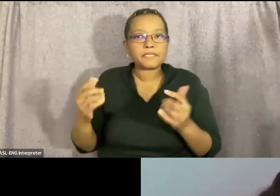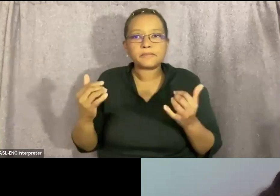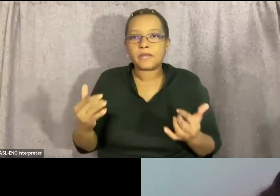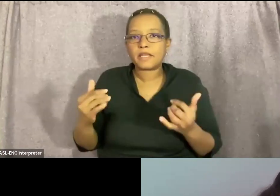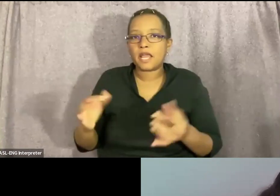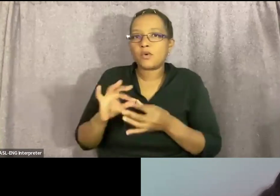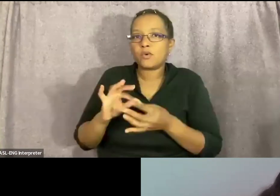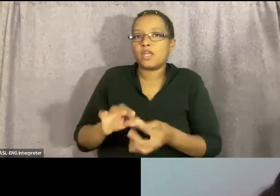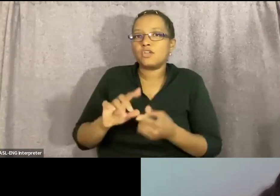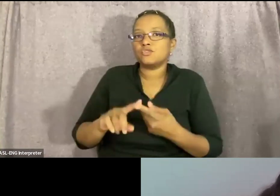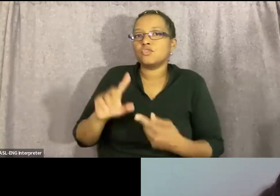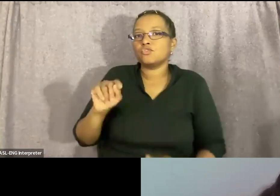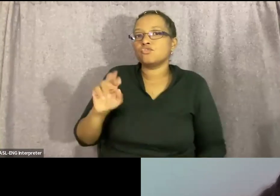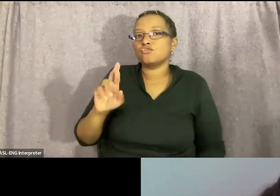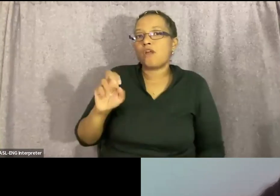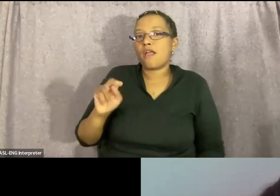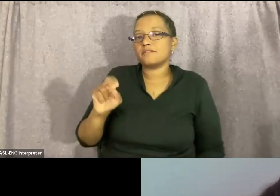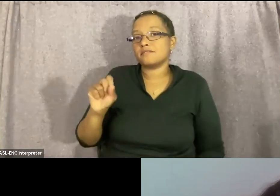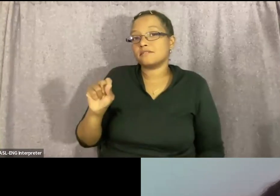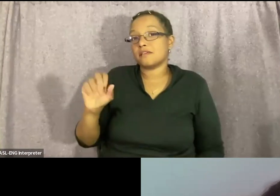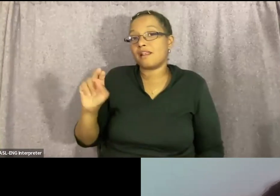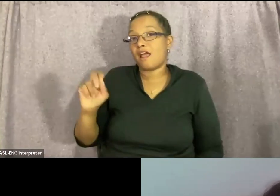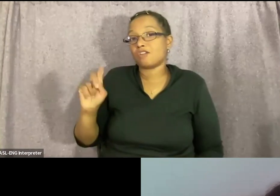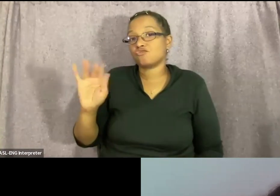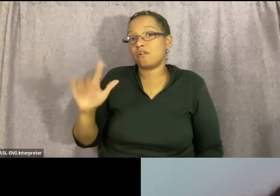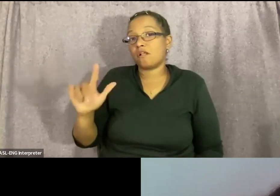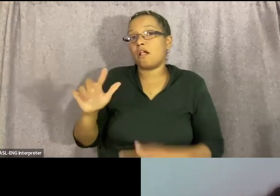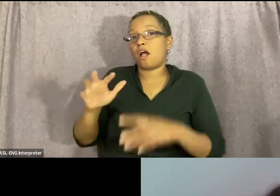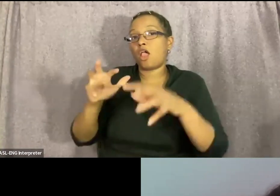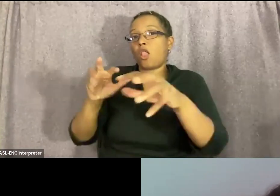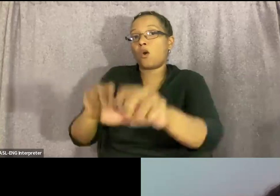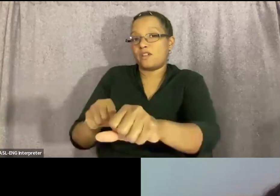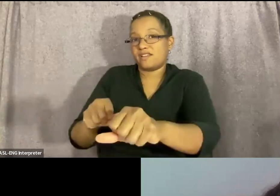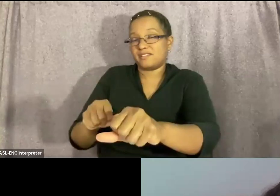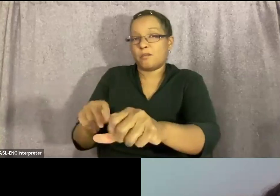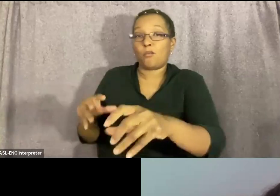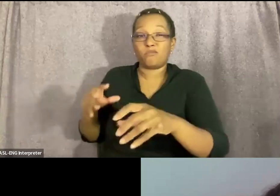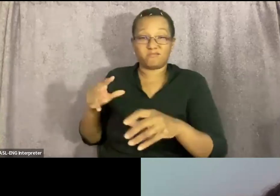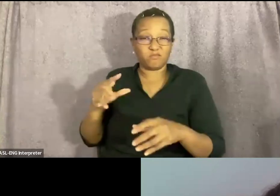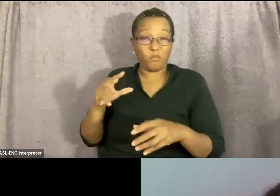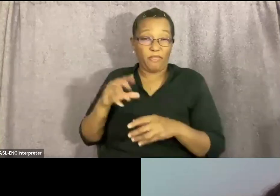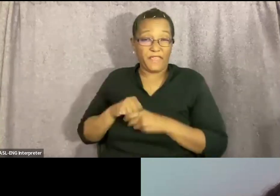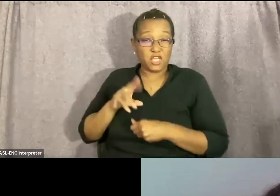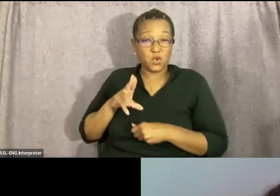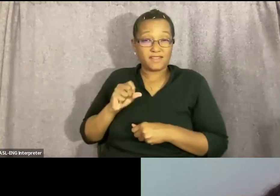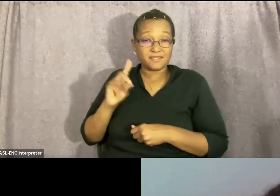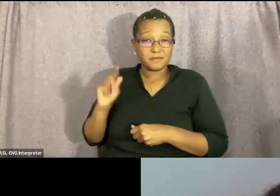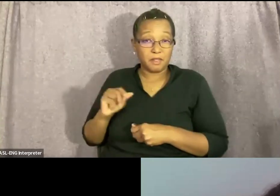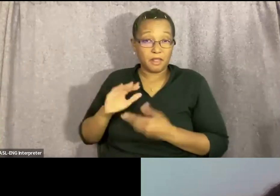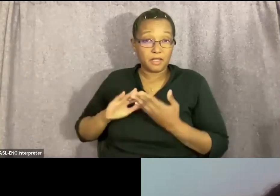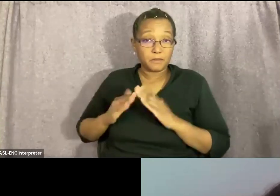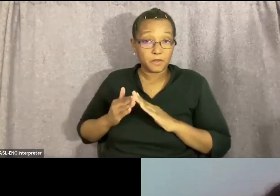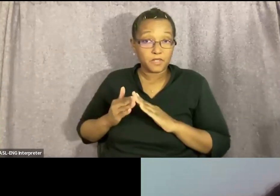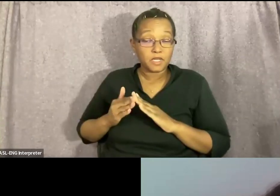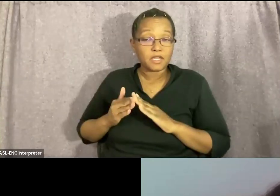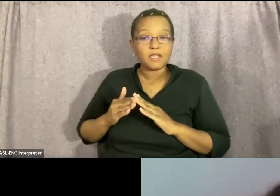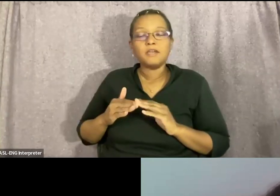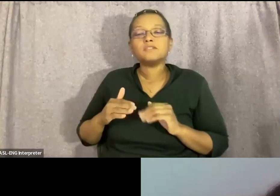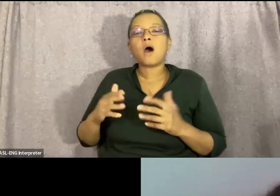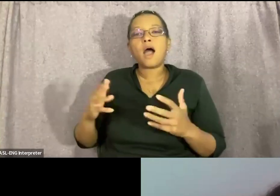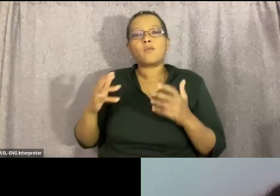Yeah, so I think this is a really good question. I usually, within spoken word poetry, I usually prefer to